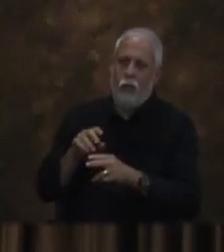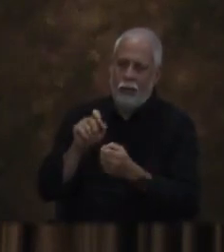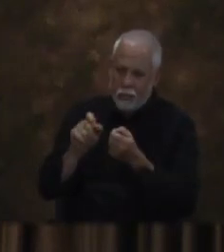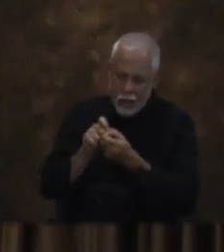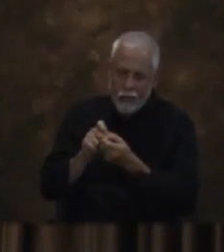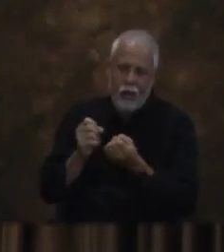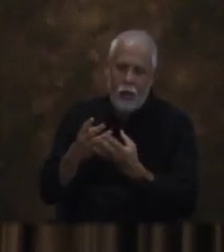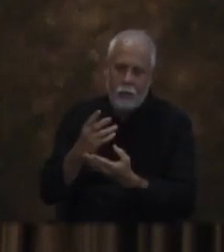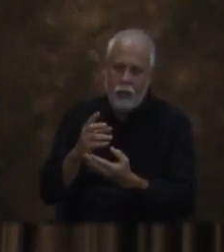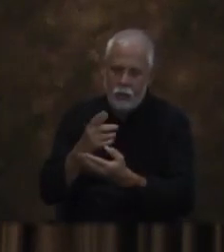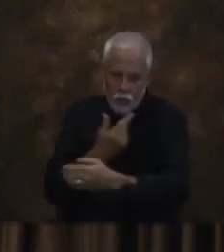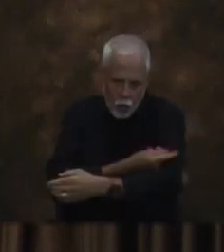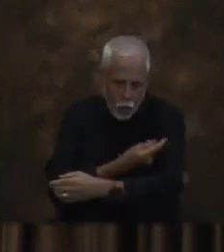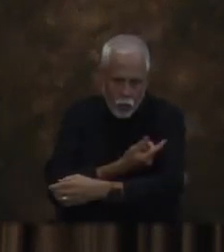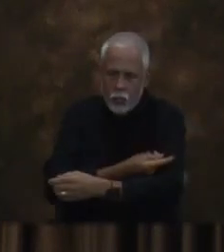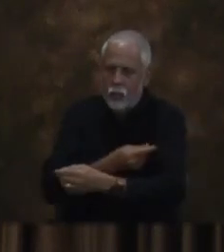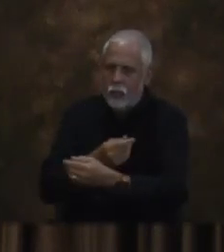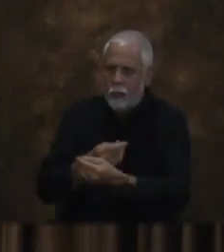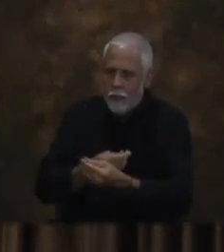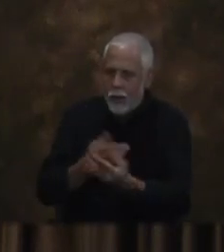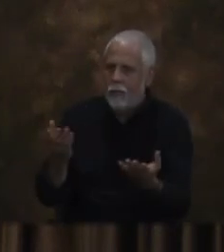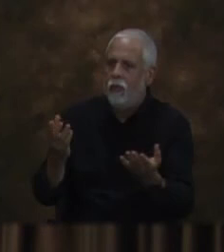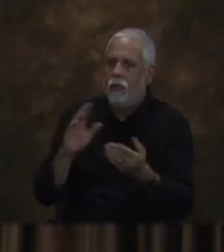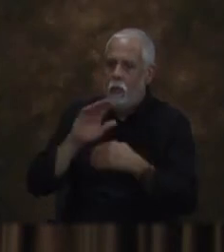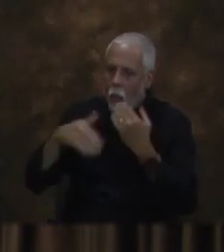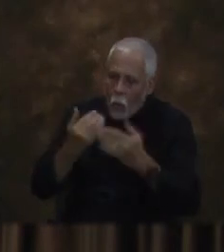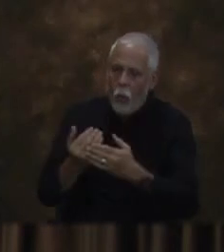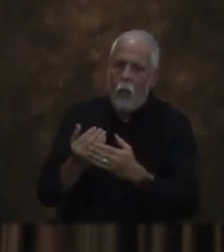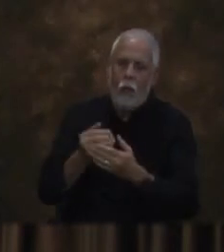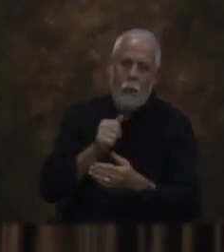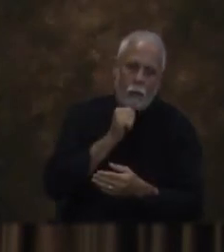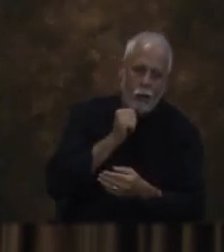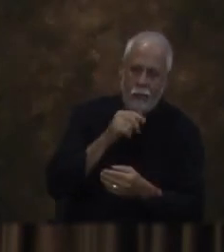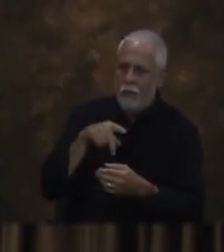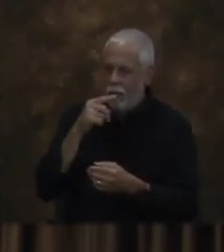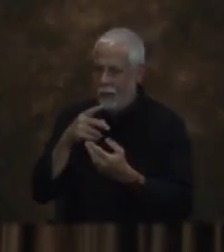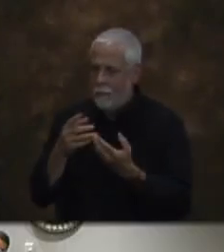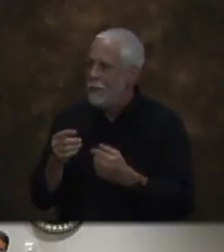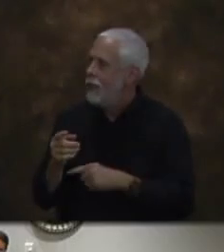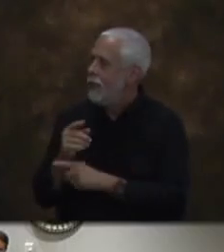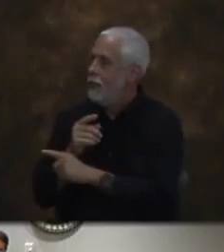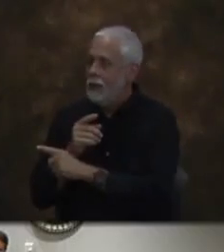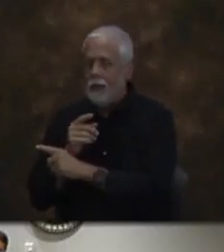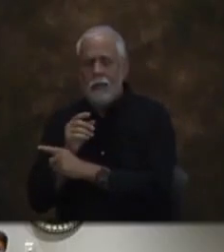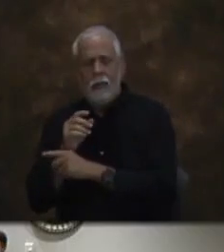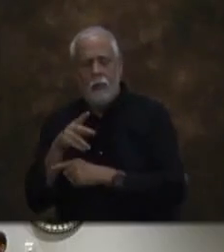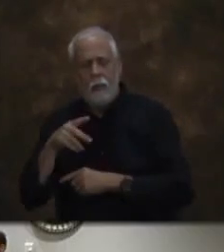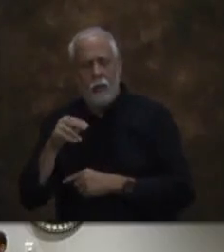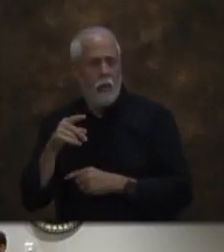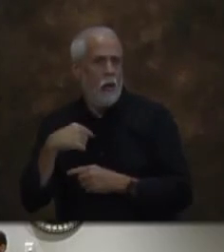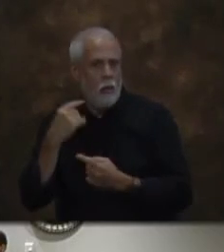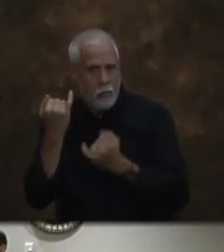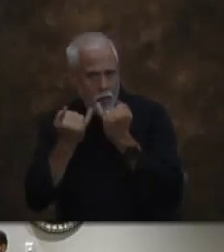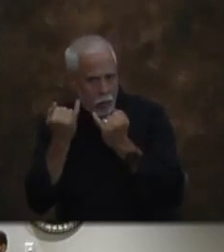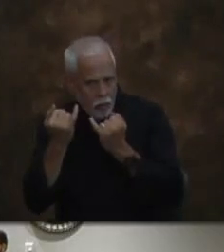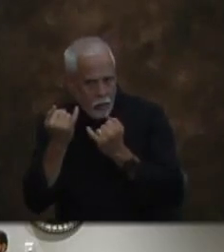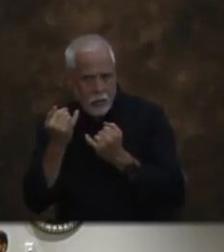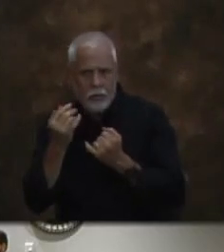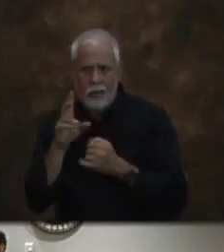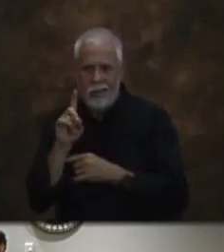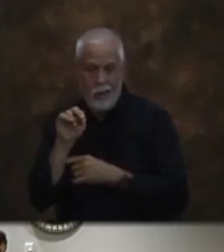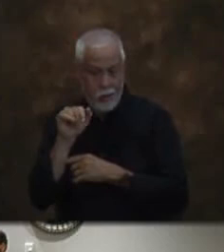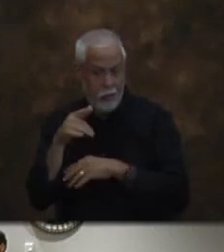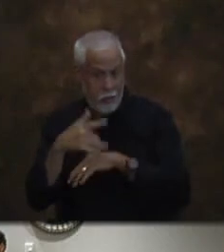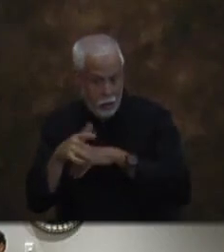many doses have been given out by all providers. Okay. Yeah, I mean, as you might imagine, if the data